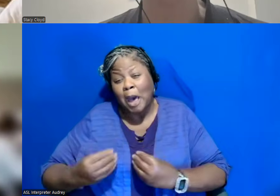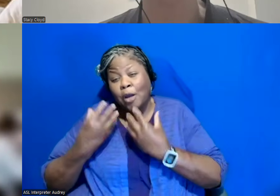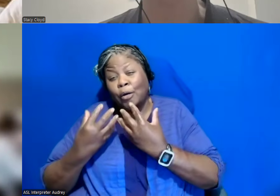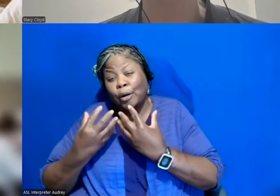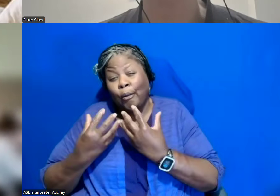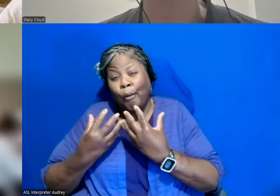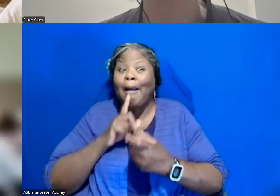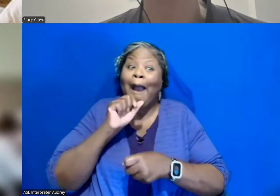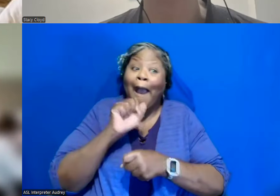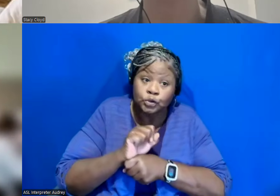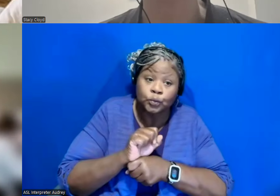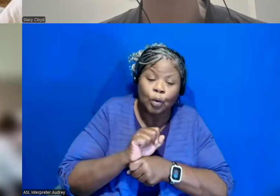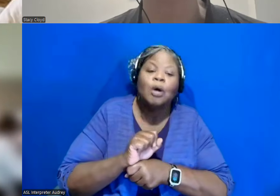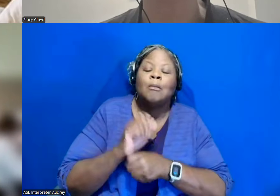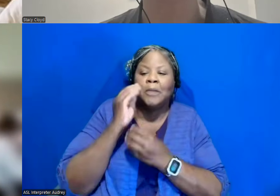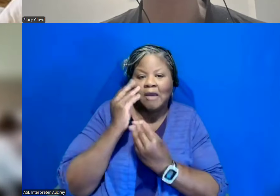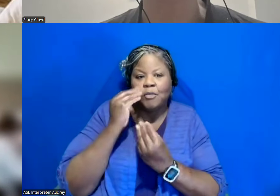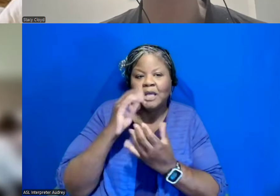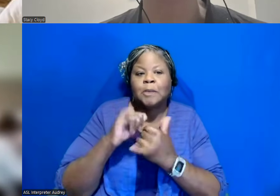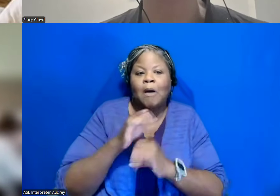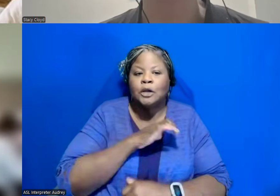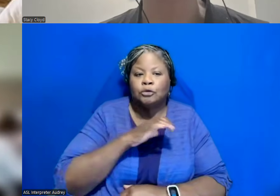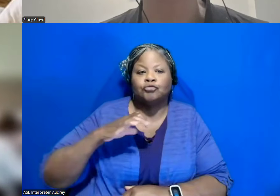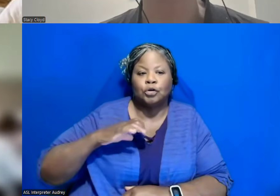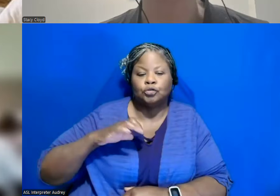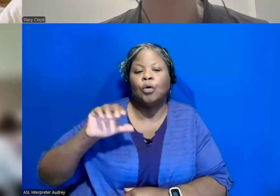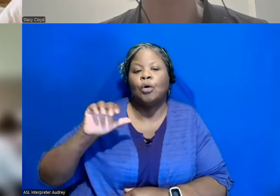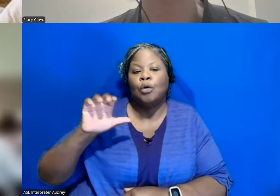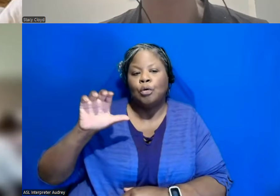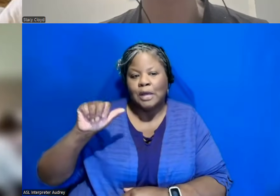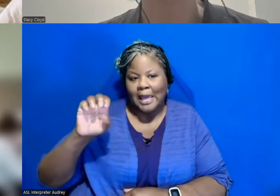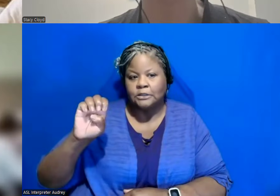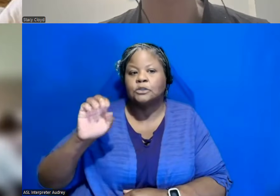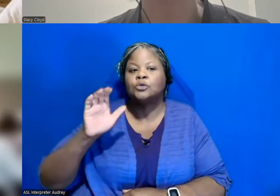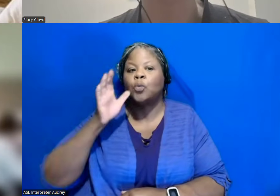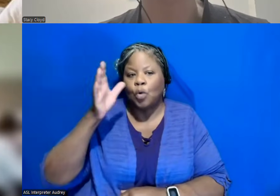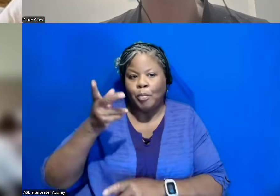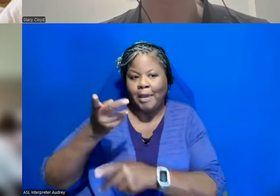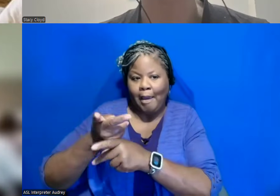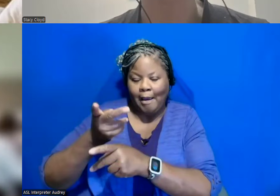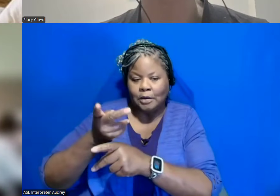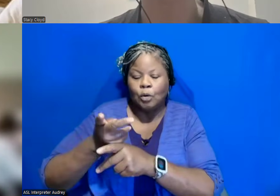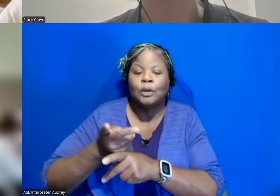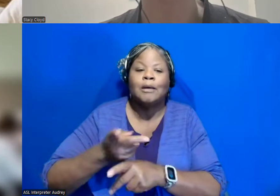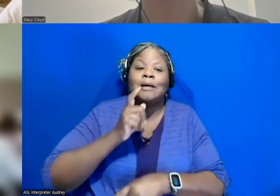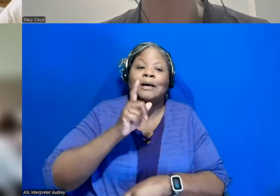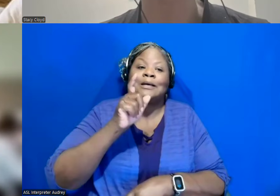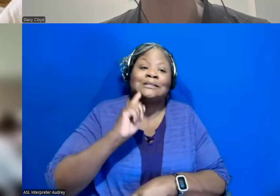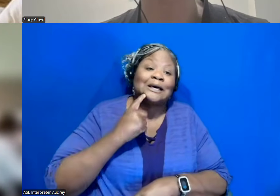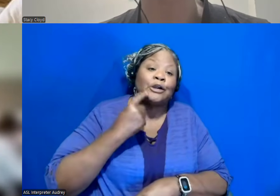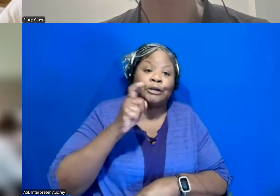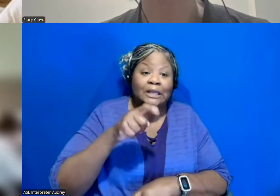But there's information about how congressional cases will be handled, how houselessness cases or dire need cases should be